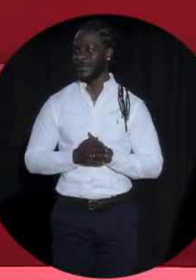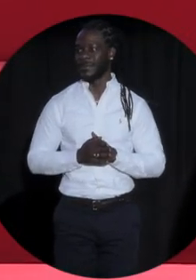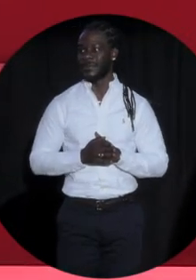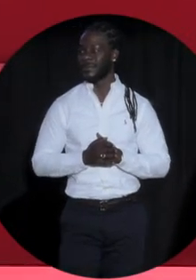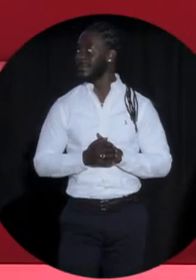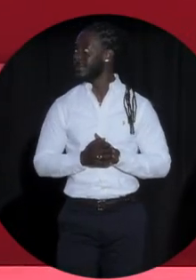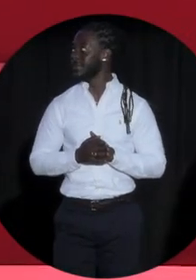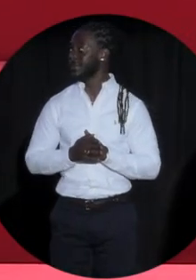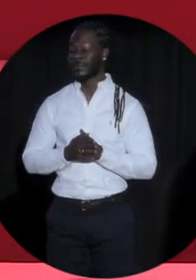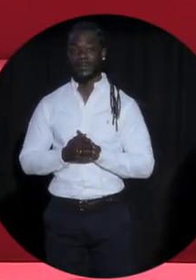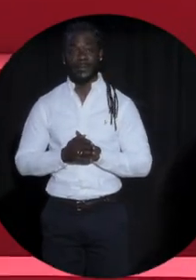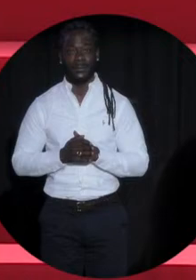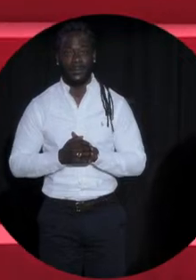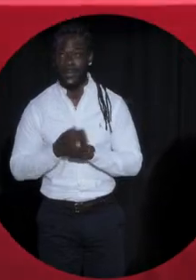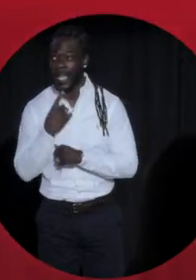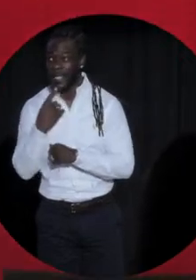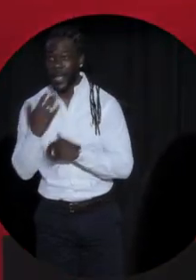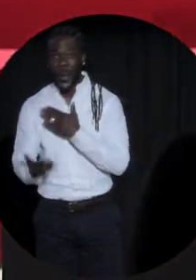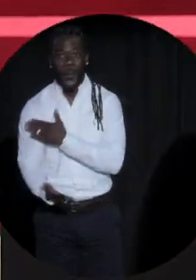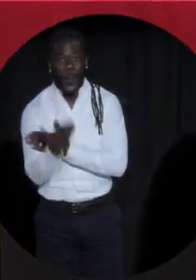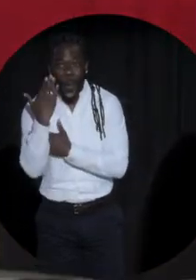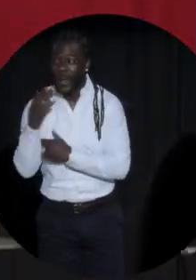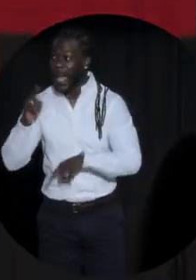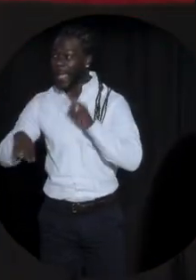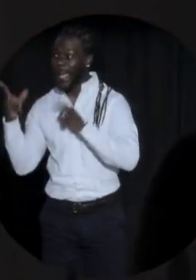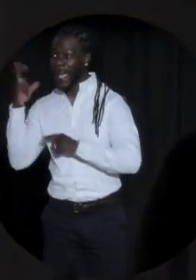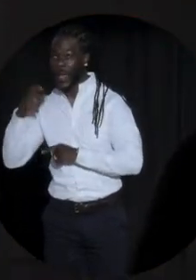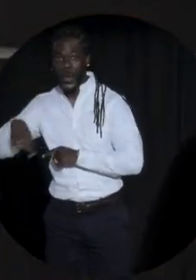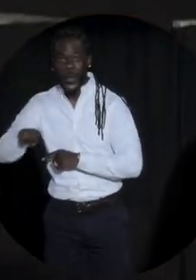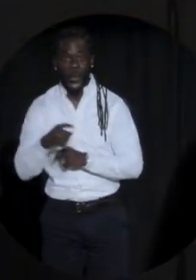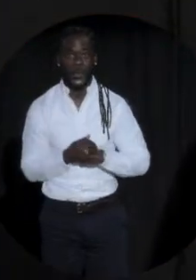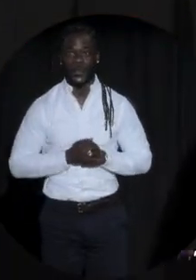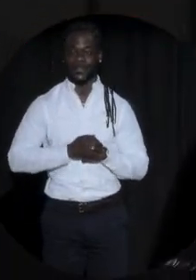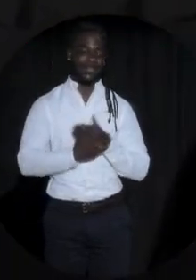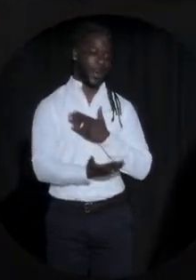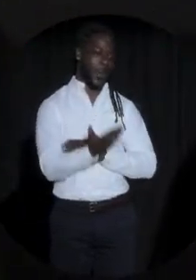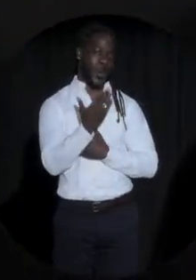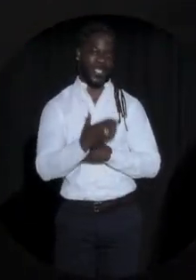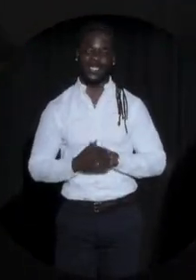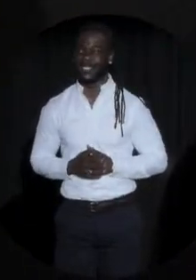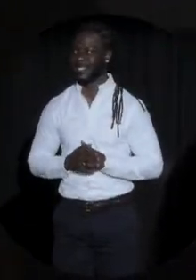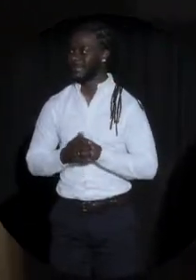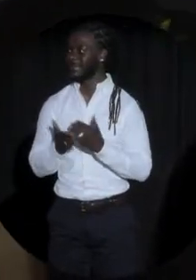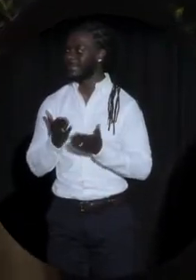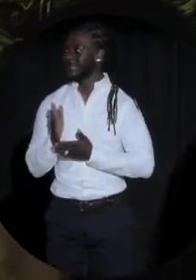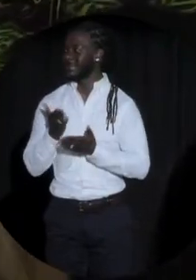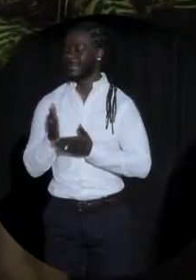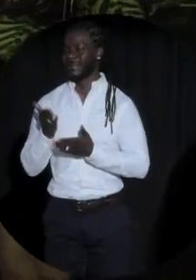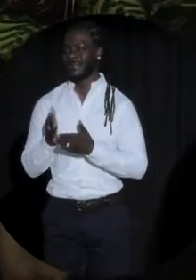I said good morning, everybody. I can't hear you. And